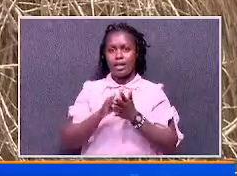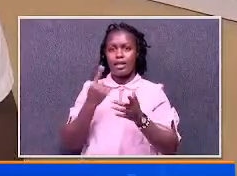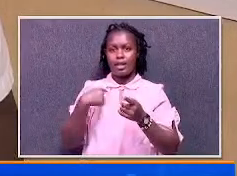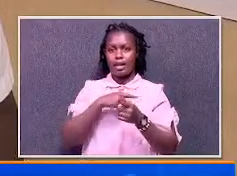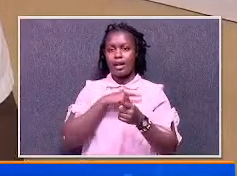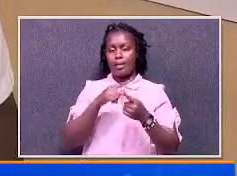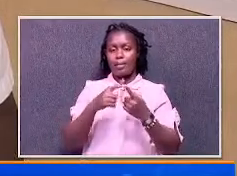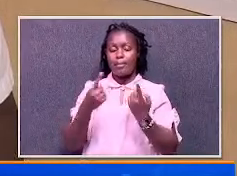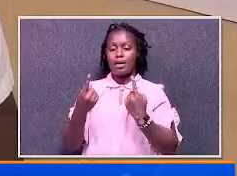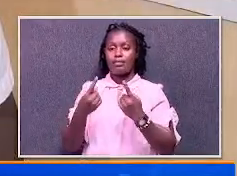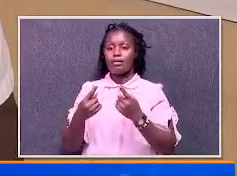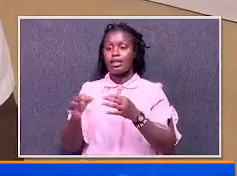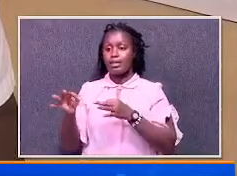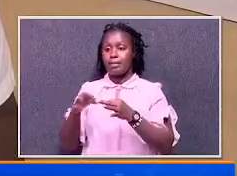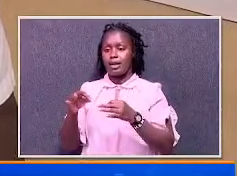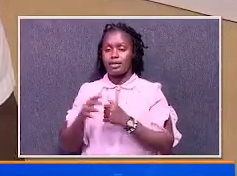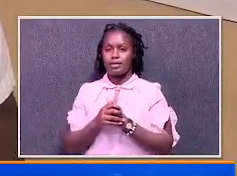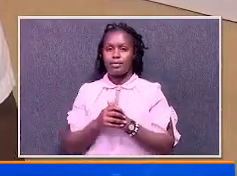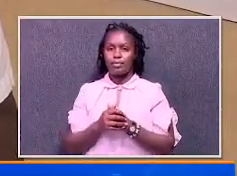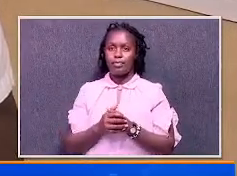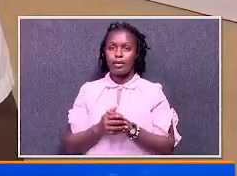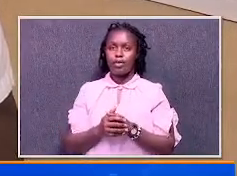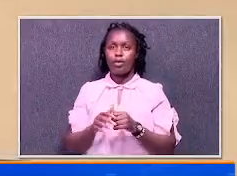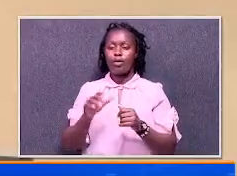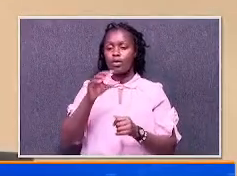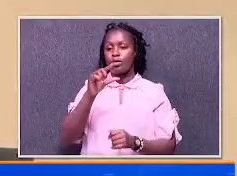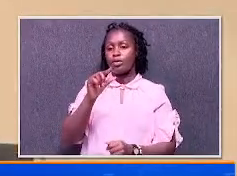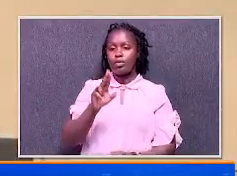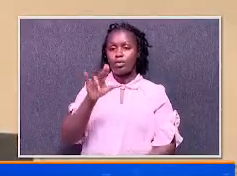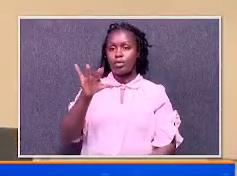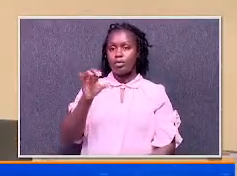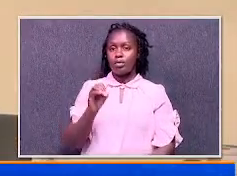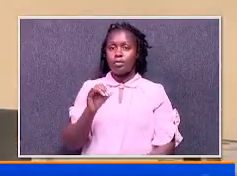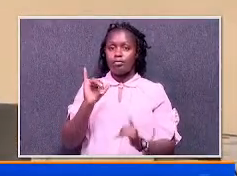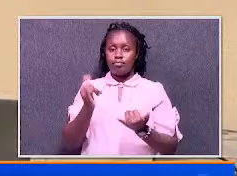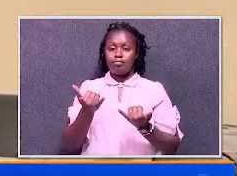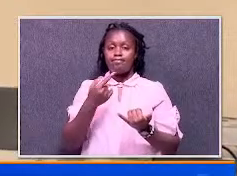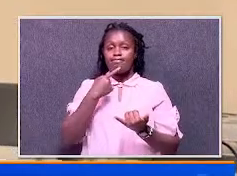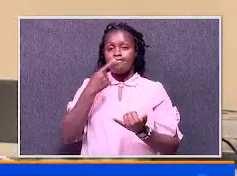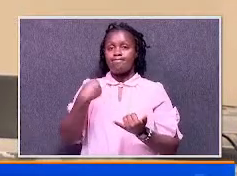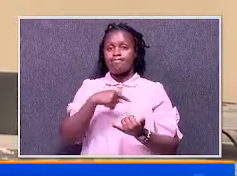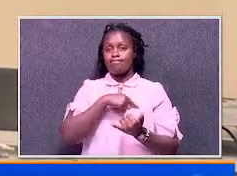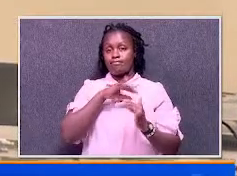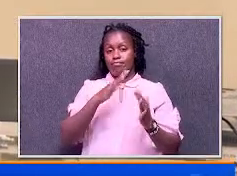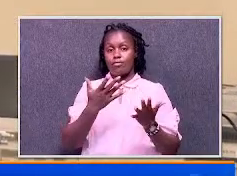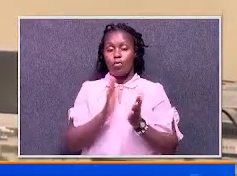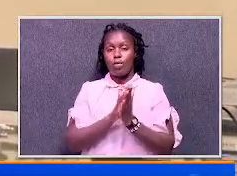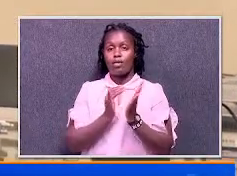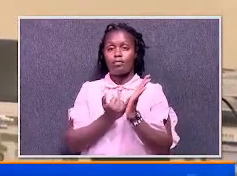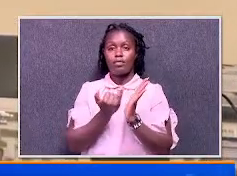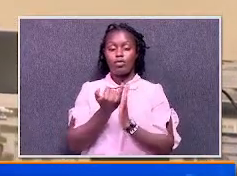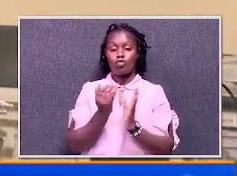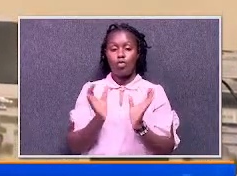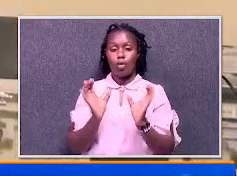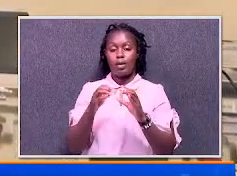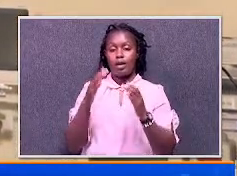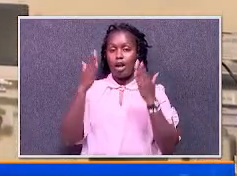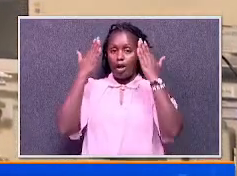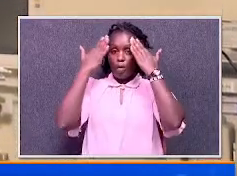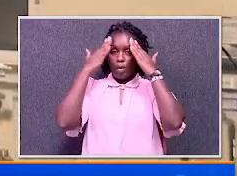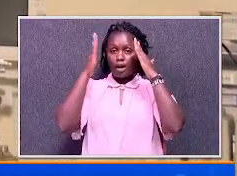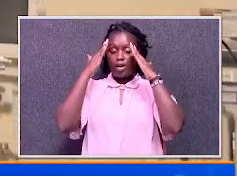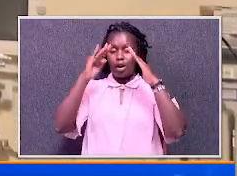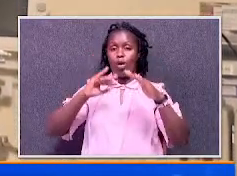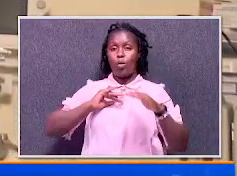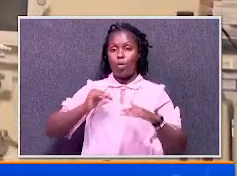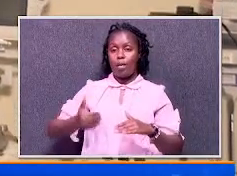juu yake. Dr. Samuel Guyo of Bura Sub-County Hospital now tells us that with increased community awareness, women